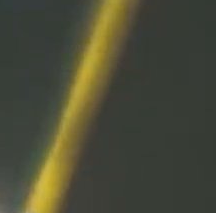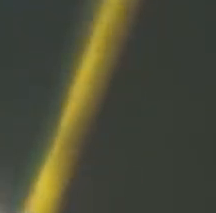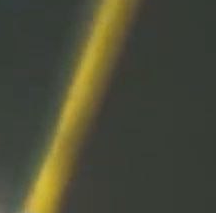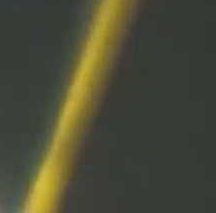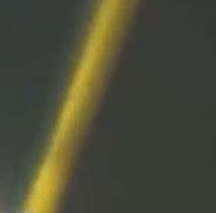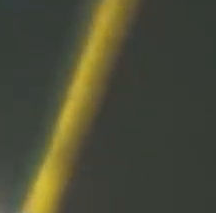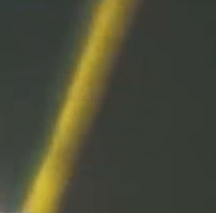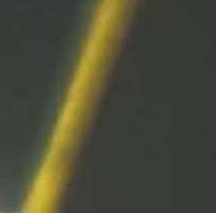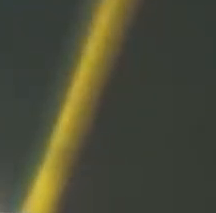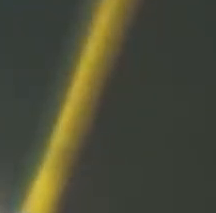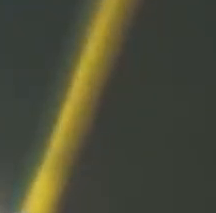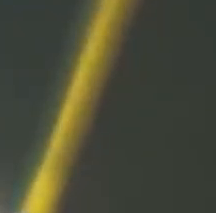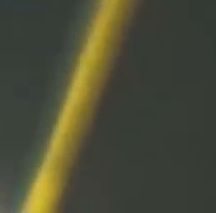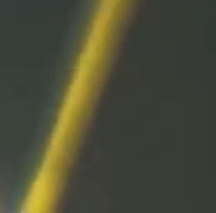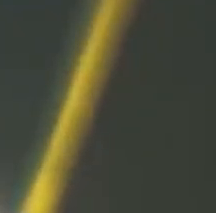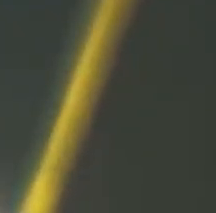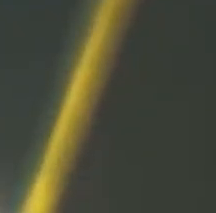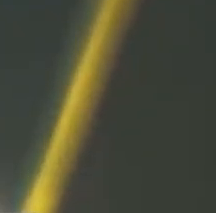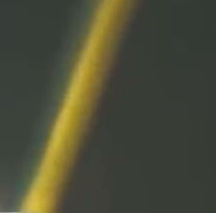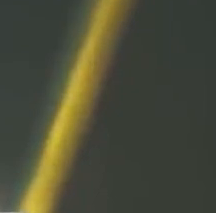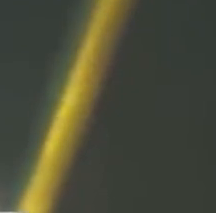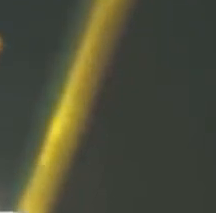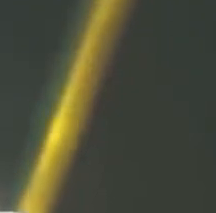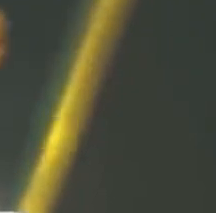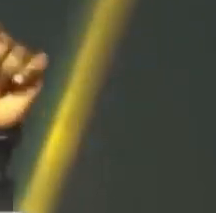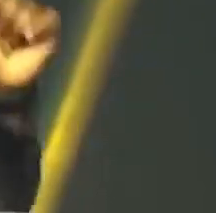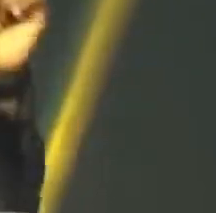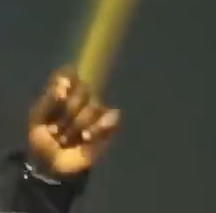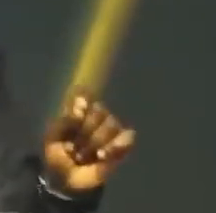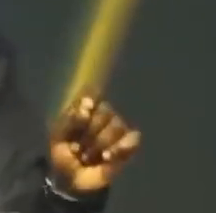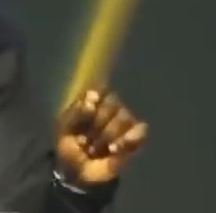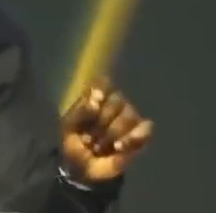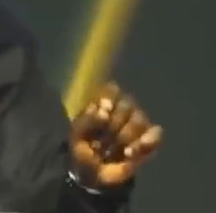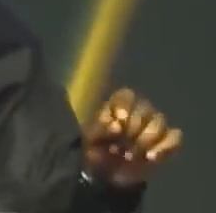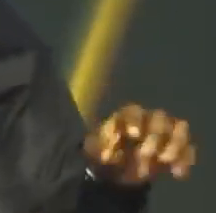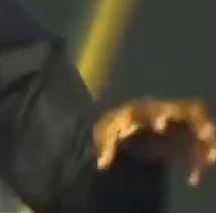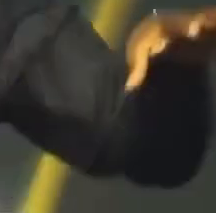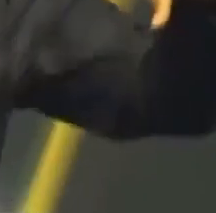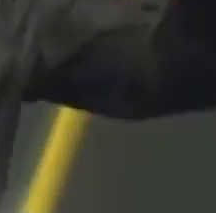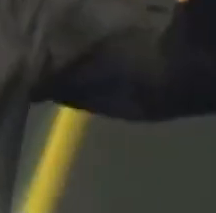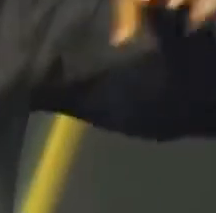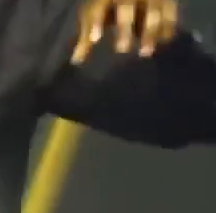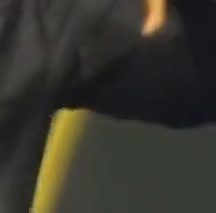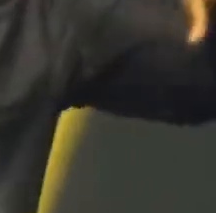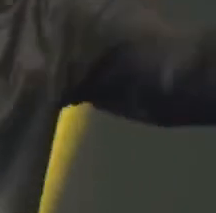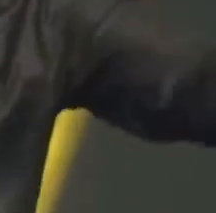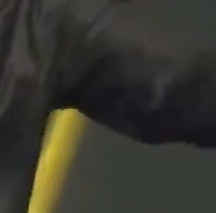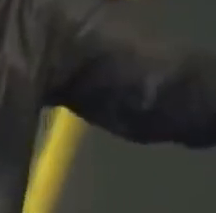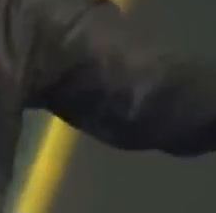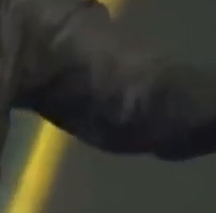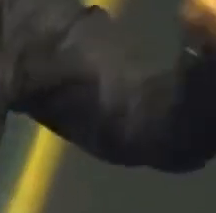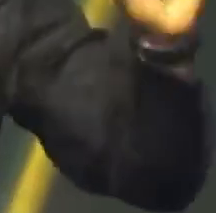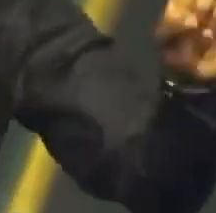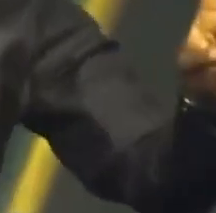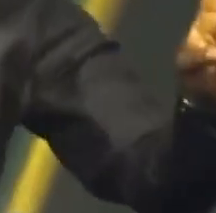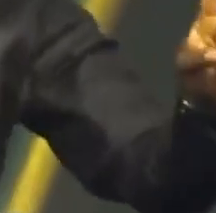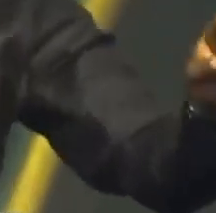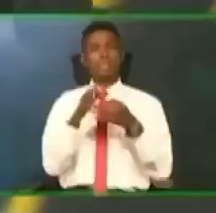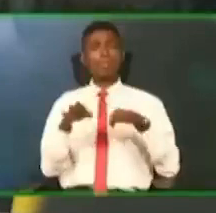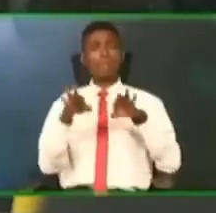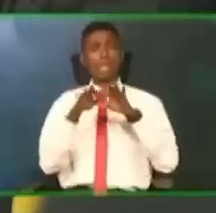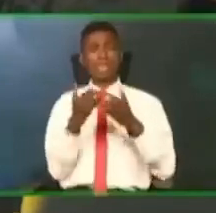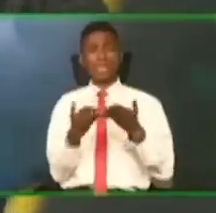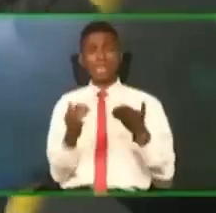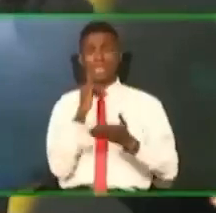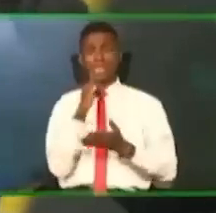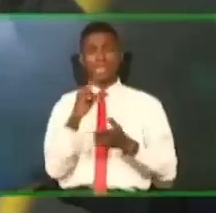in dealing with spiritual communications, the most important thing is the transference of his will and